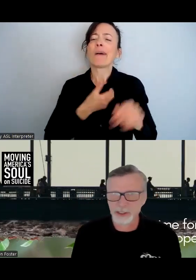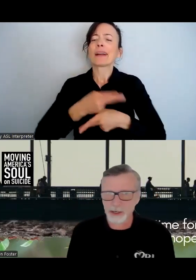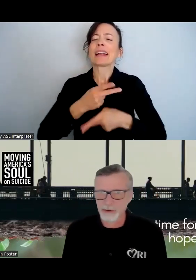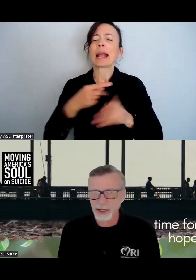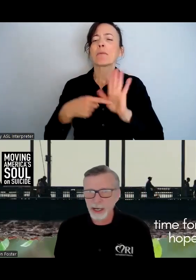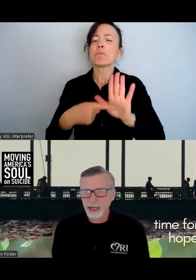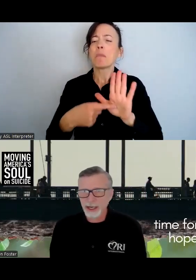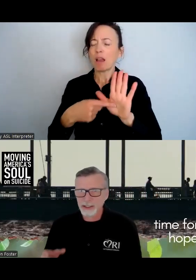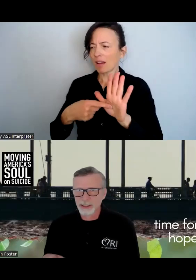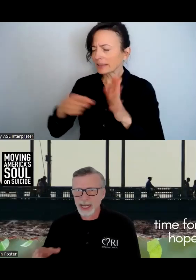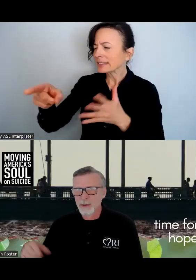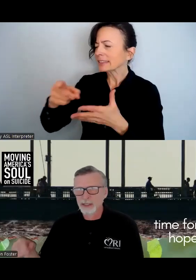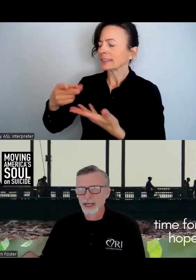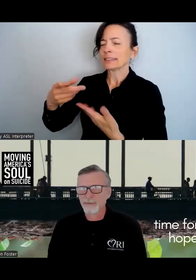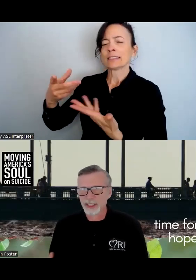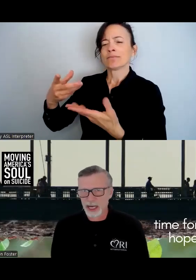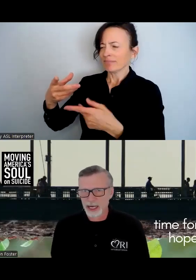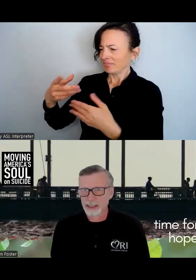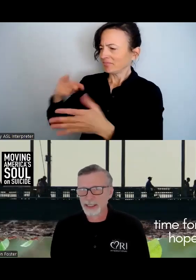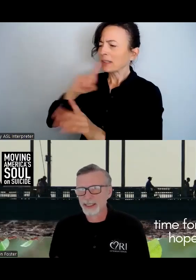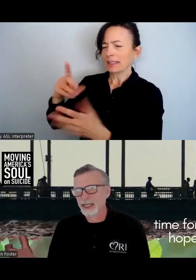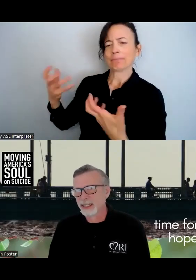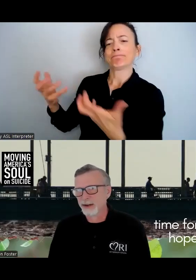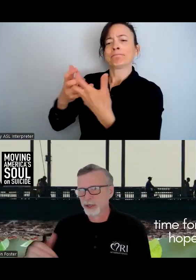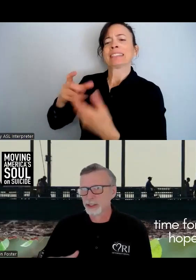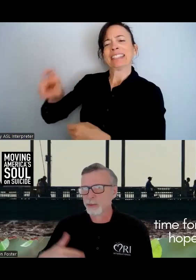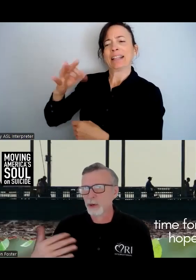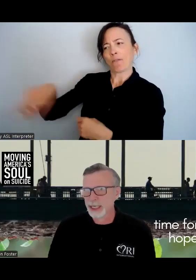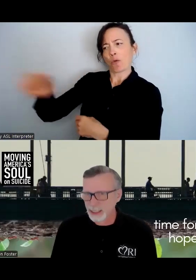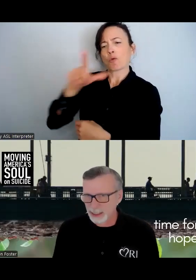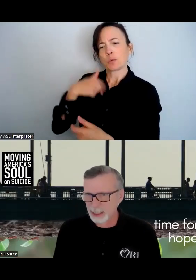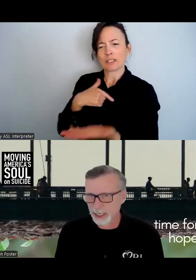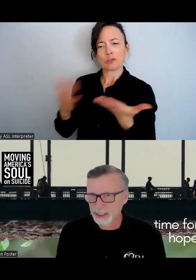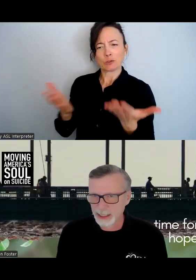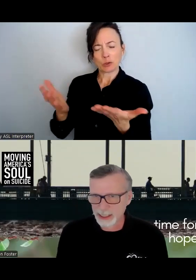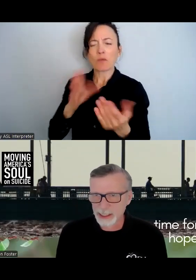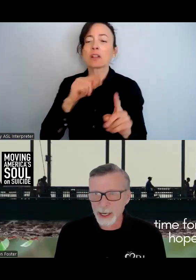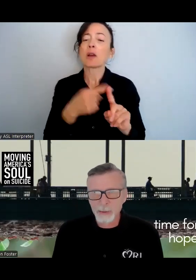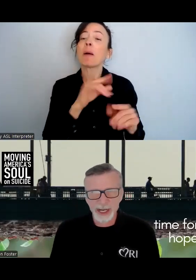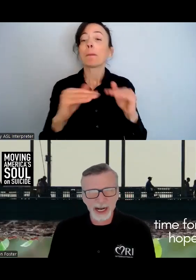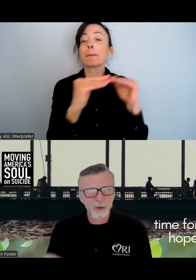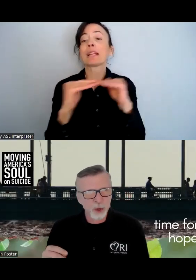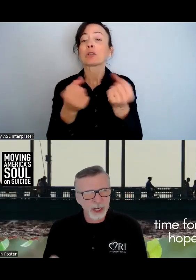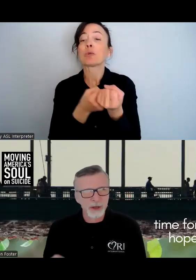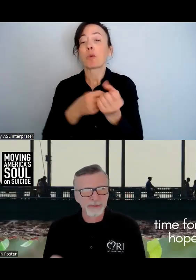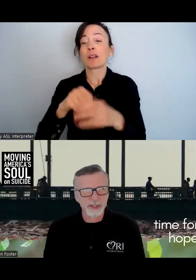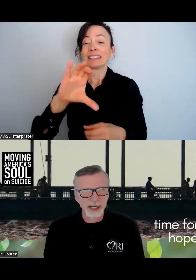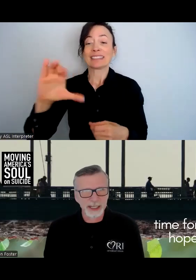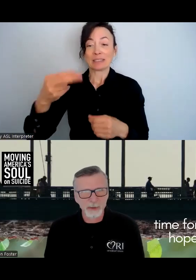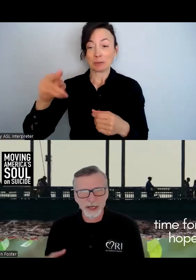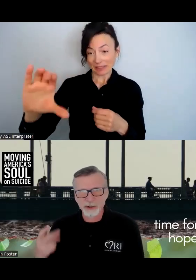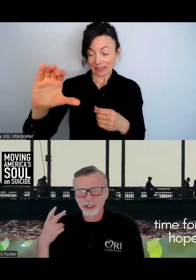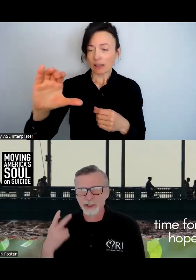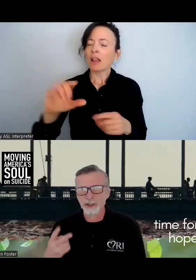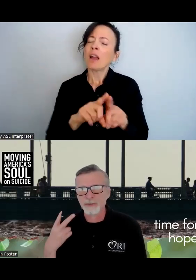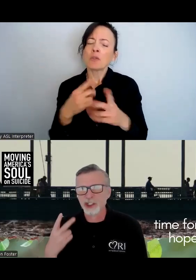those we serve. And so today I want to emphasize the necessity of peer support in CCBHCs, but yet I really want to emphasize